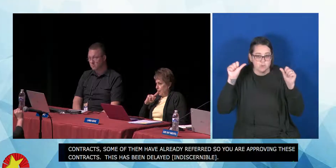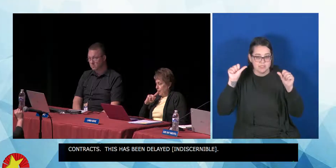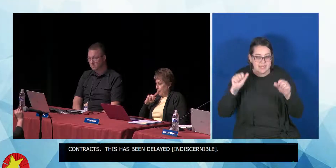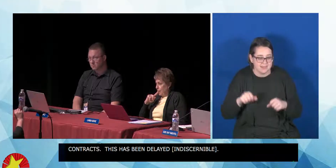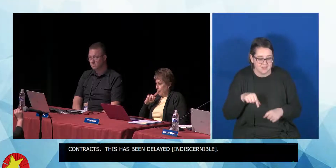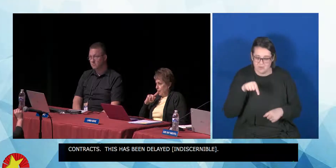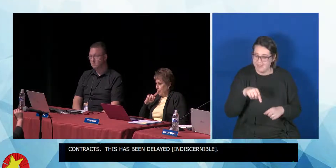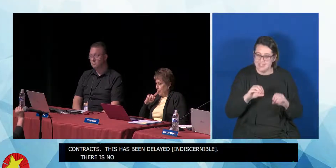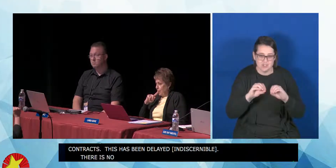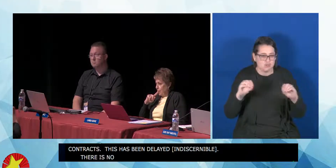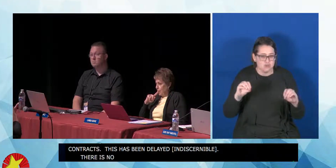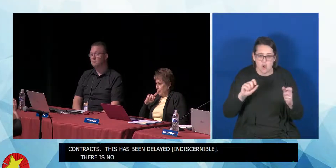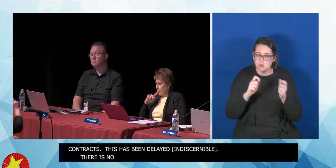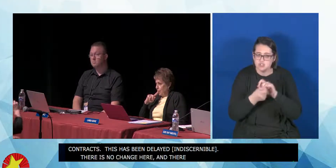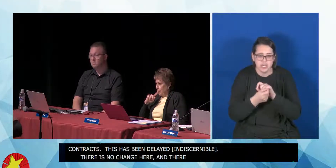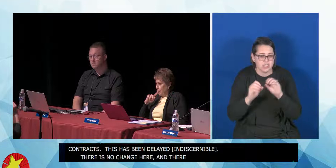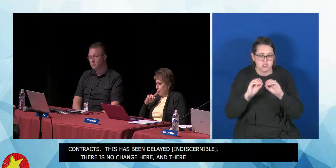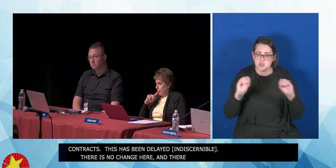no barrier here.